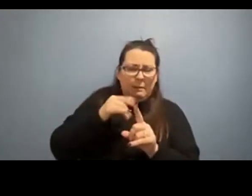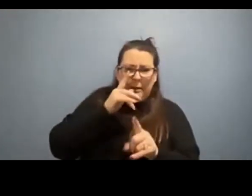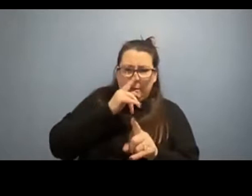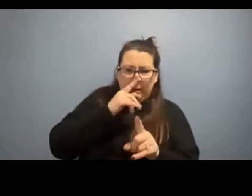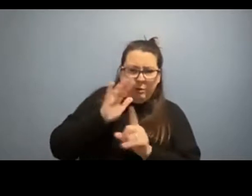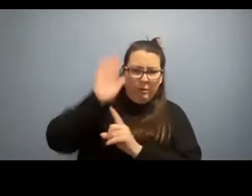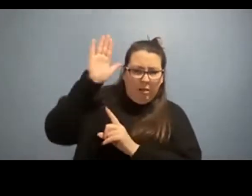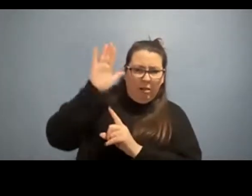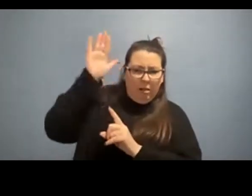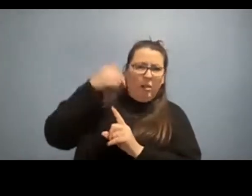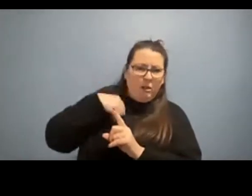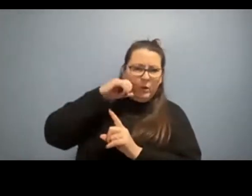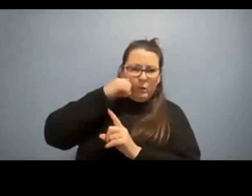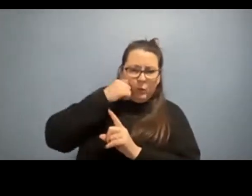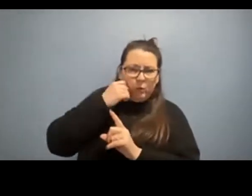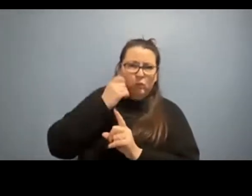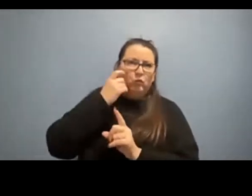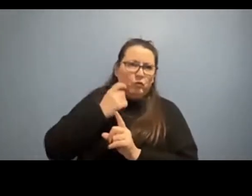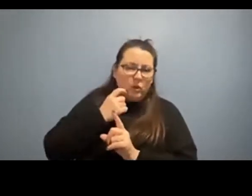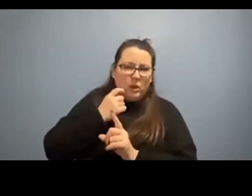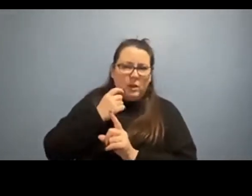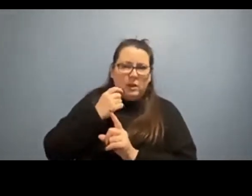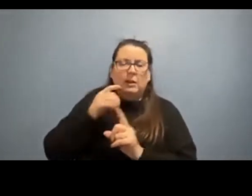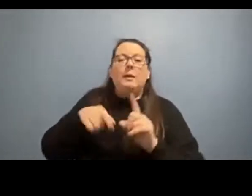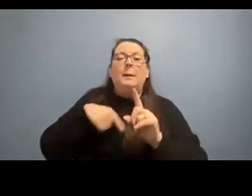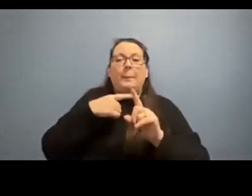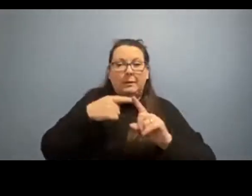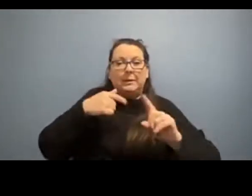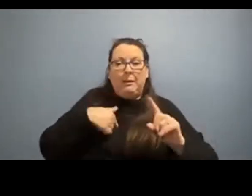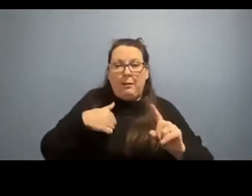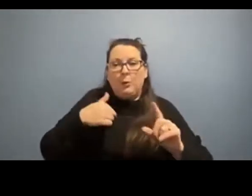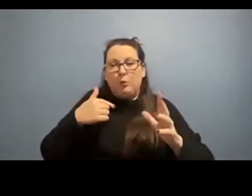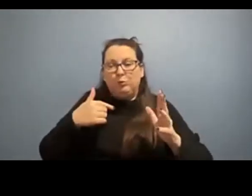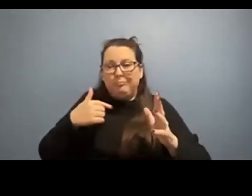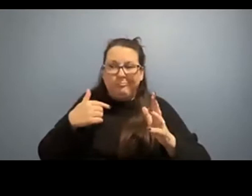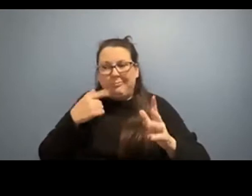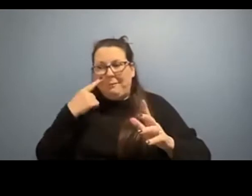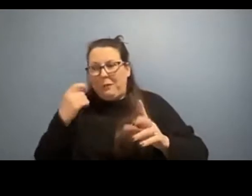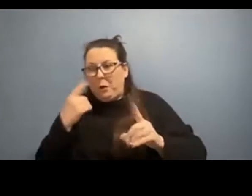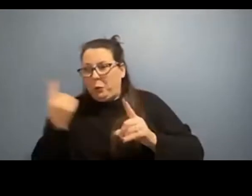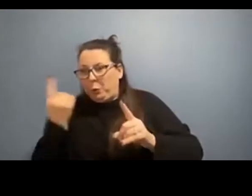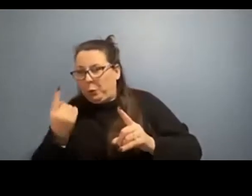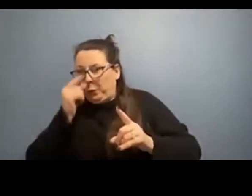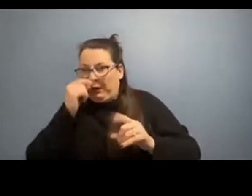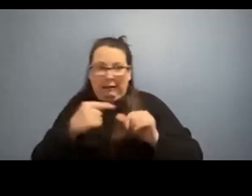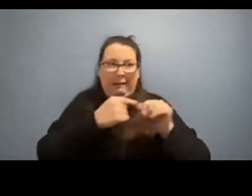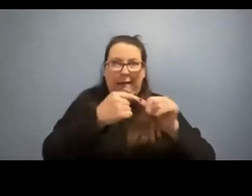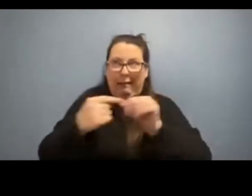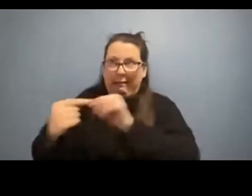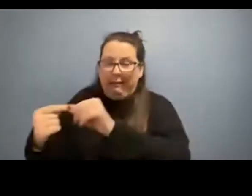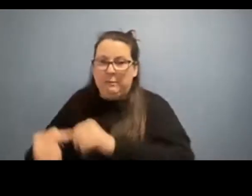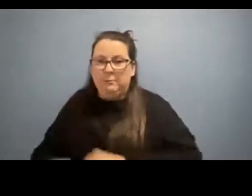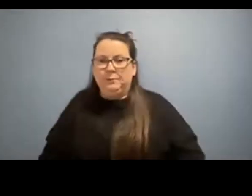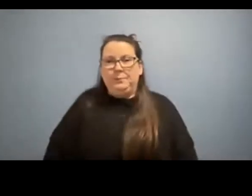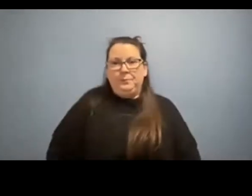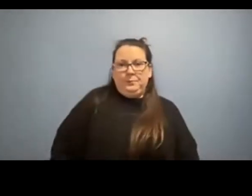and I will go to my colleagues who are also on the call to answer the questions. I